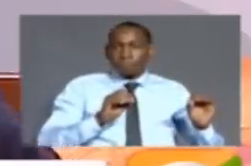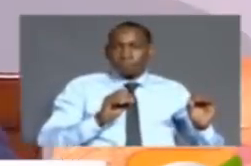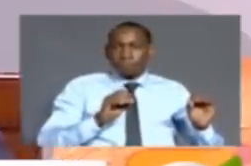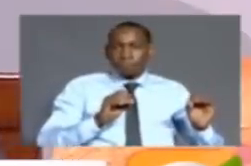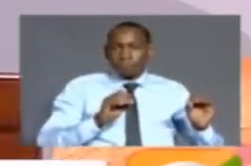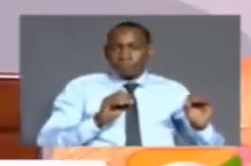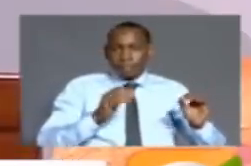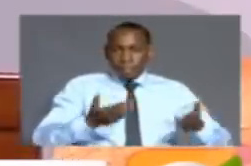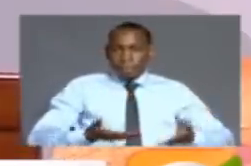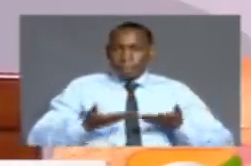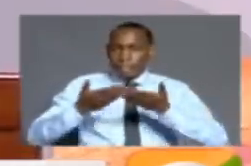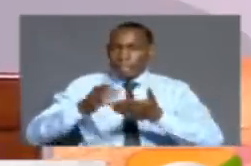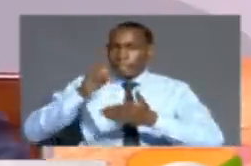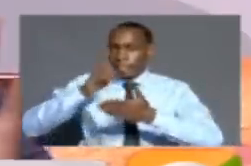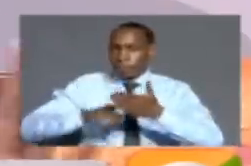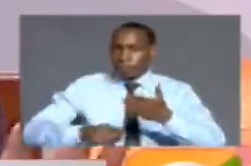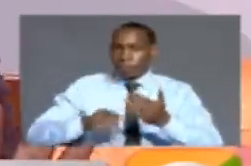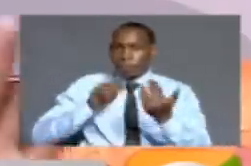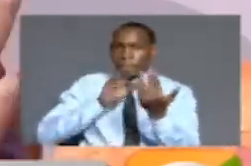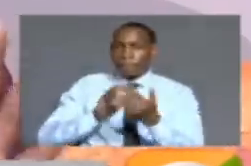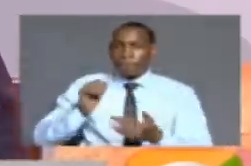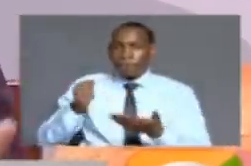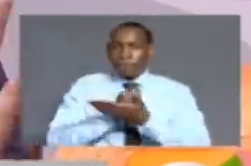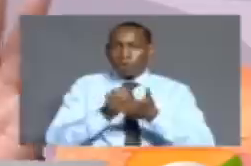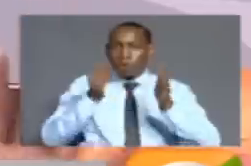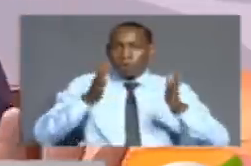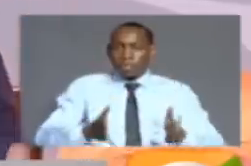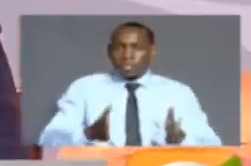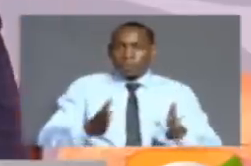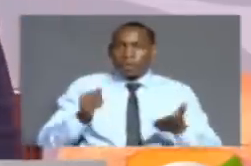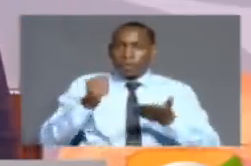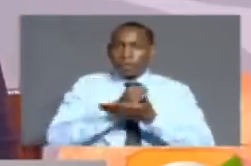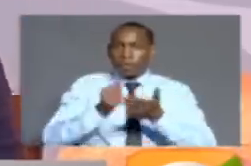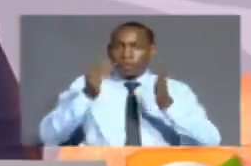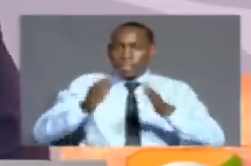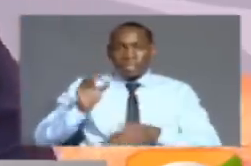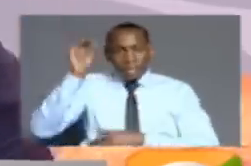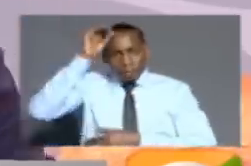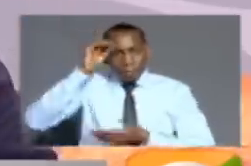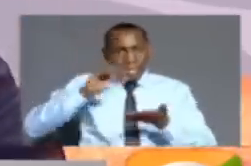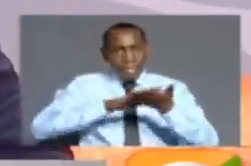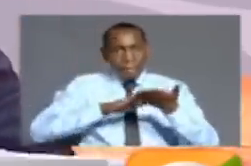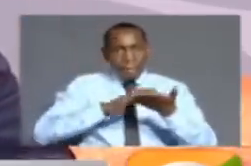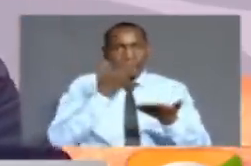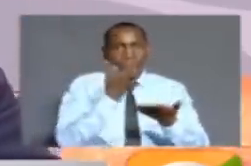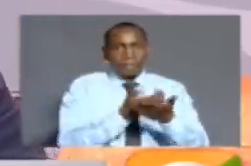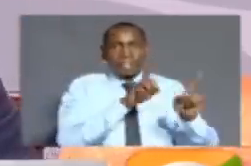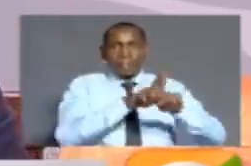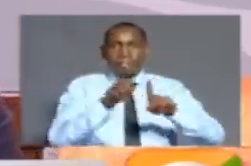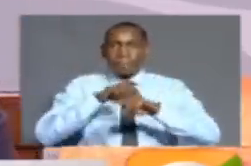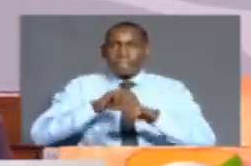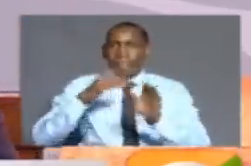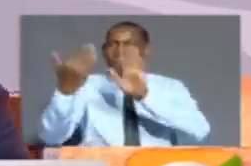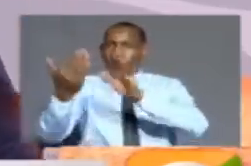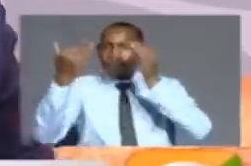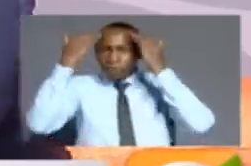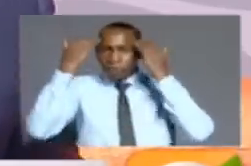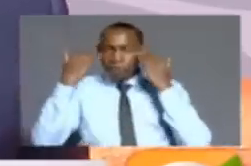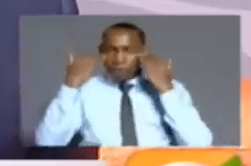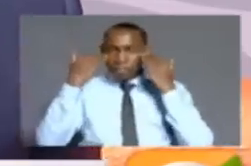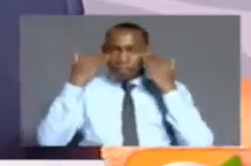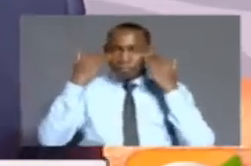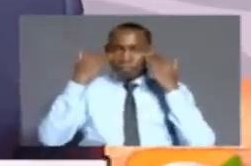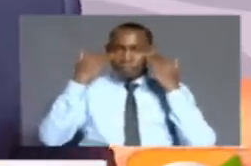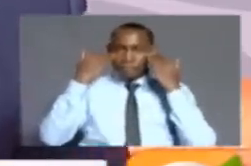he's presenting to the auditors. Yeah. The auditor has simply rendered an opinion based on the evidence. It is like when you go to court, and my dear sister is a